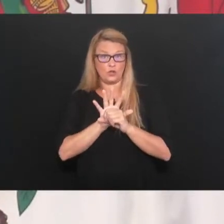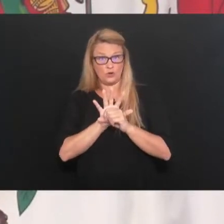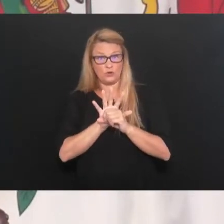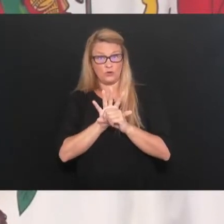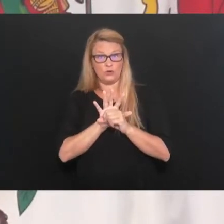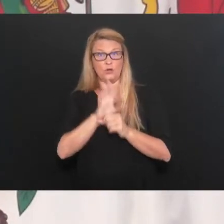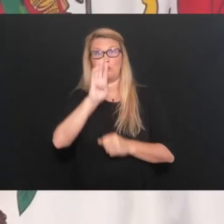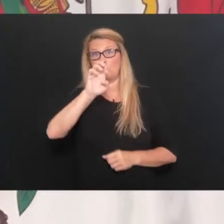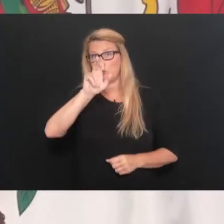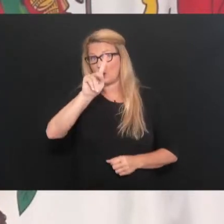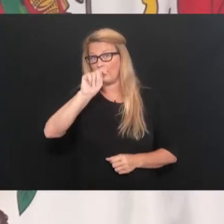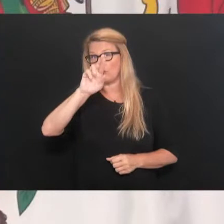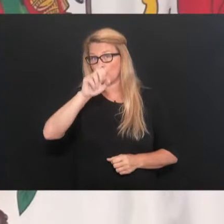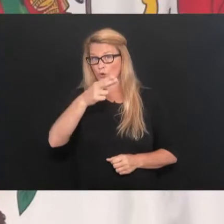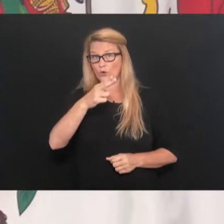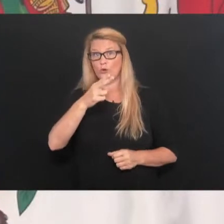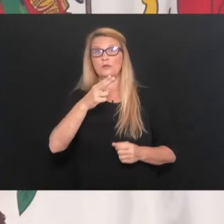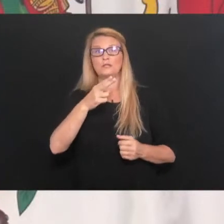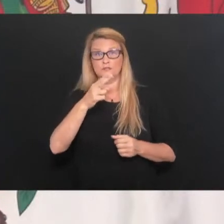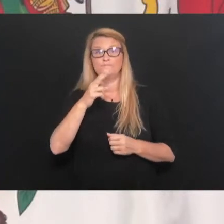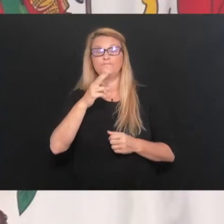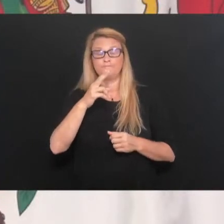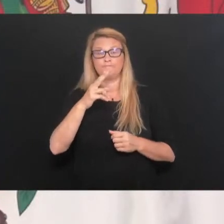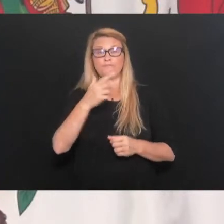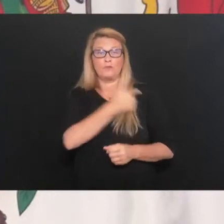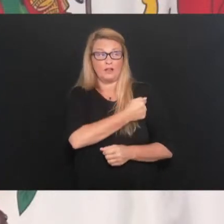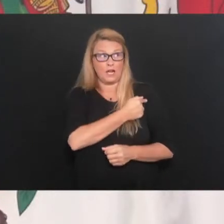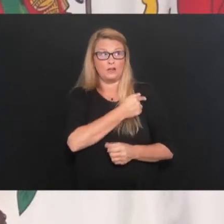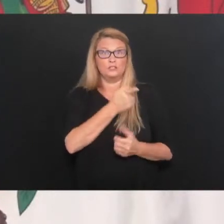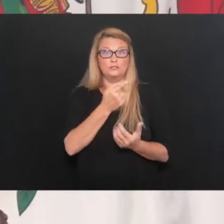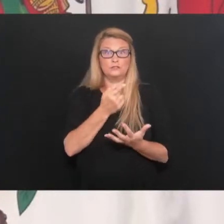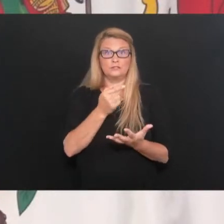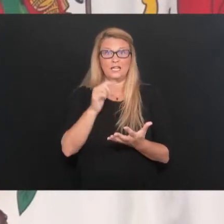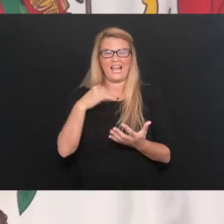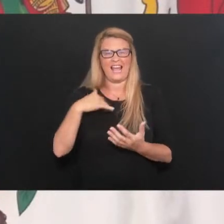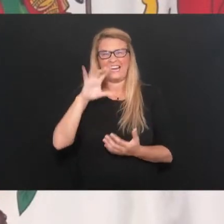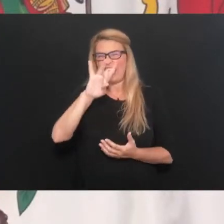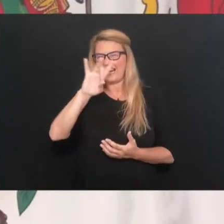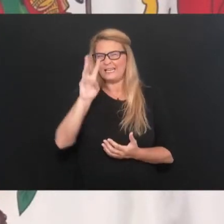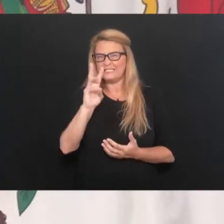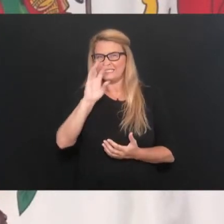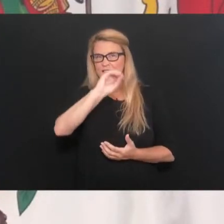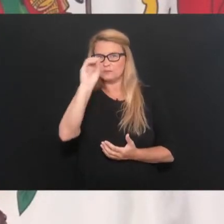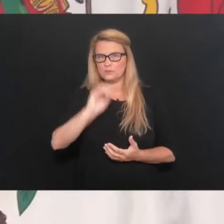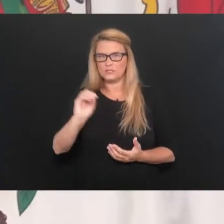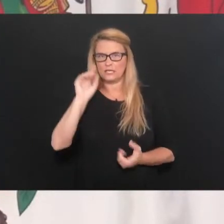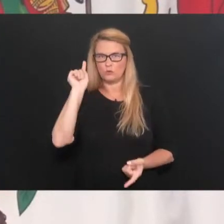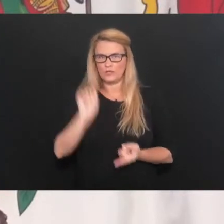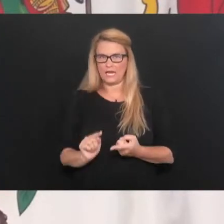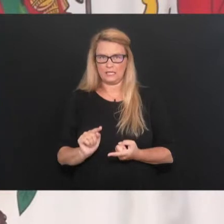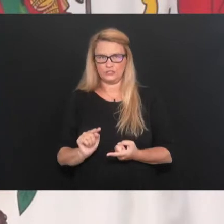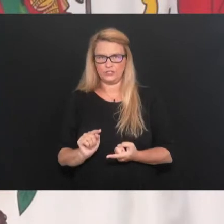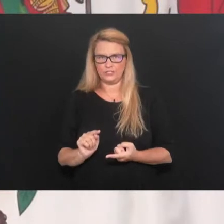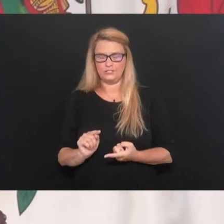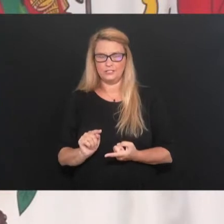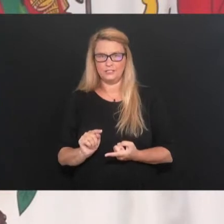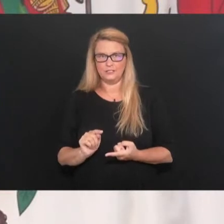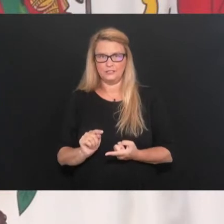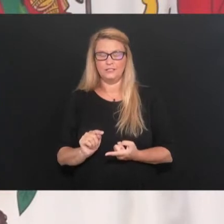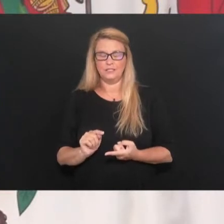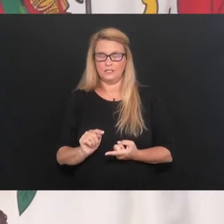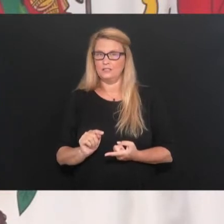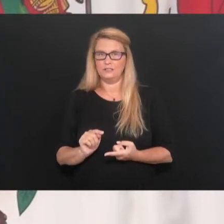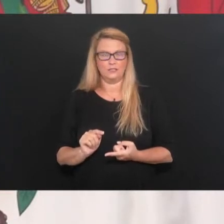the breakthroughs on the vaccine. They had a 86% reduction, from